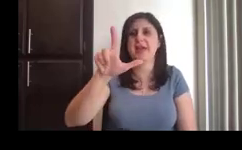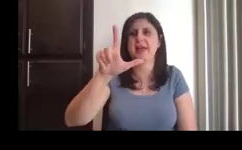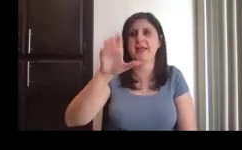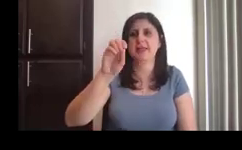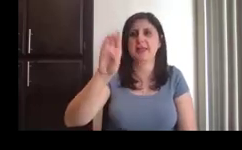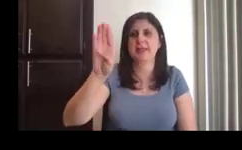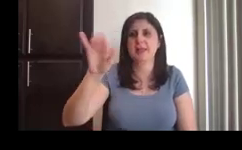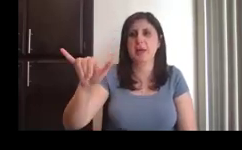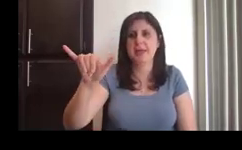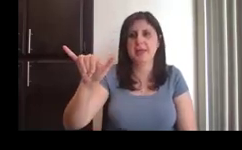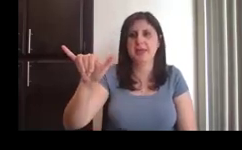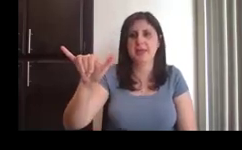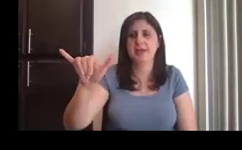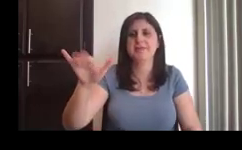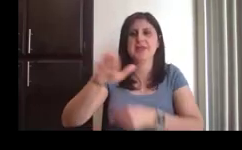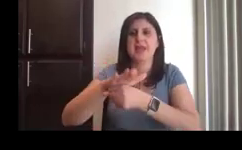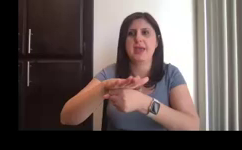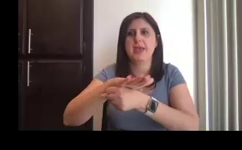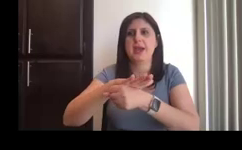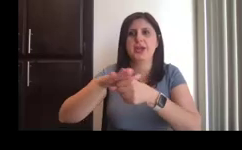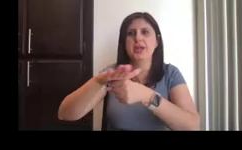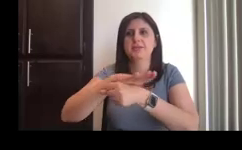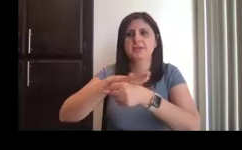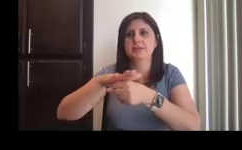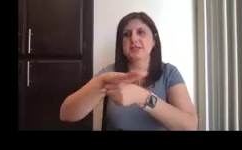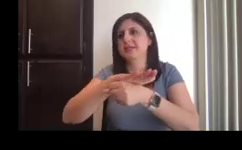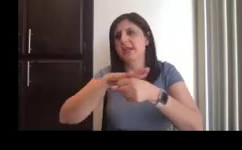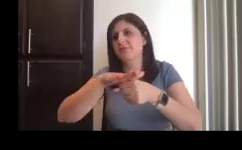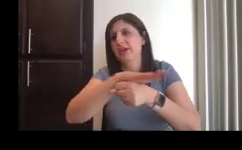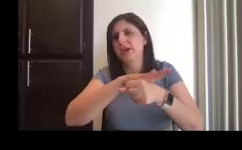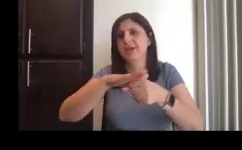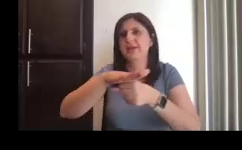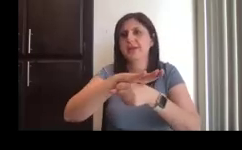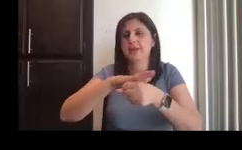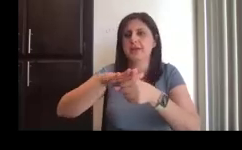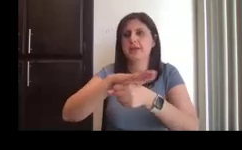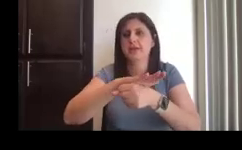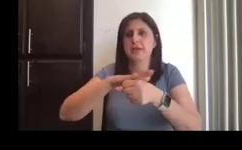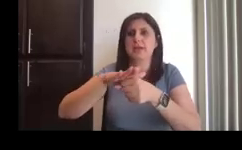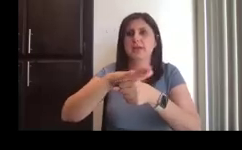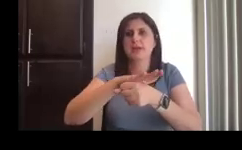finger spell that. Lobby. Area. This is the sign for area.